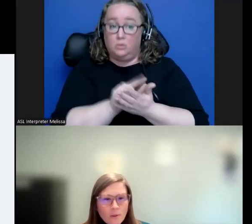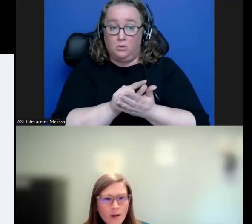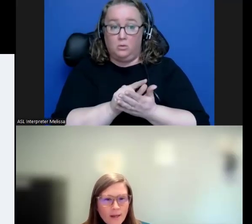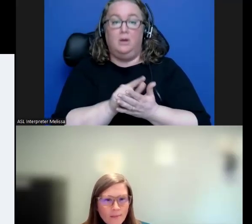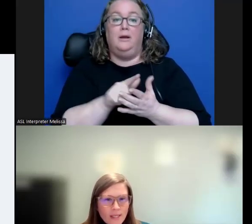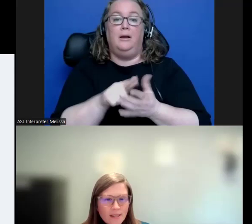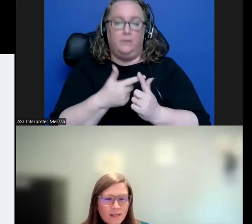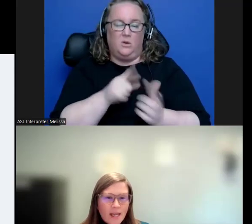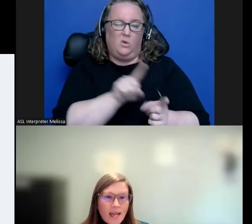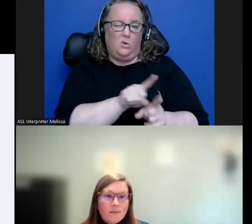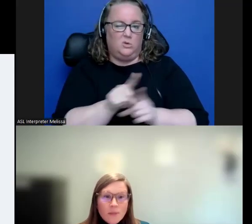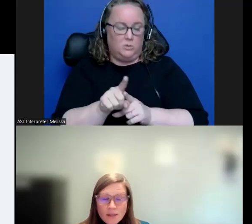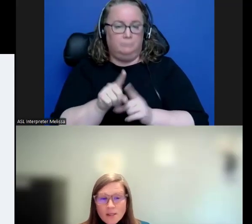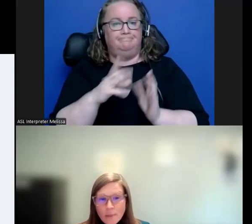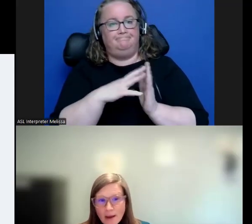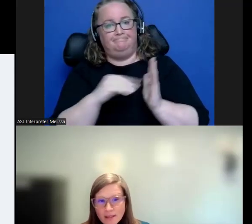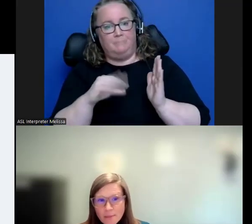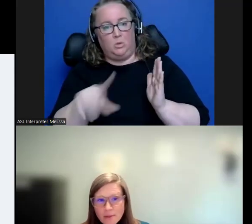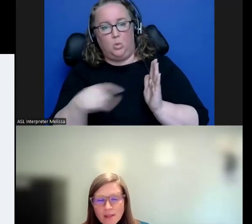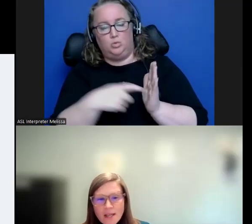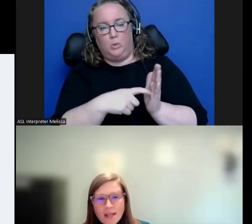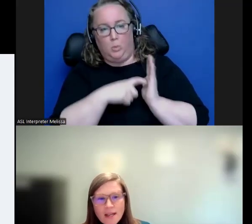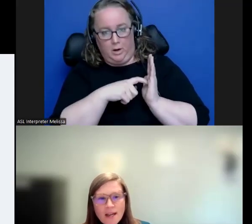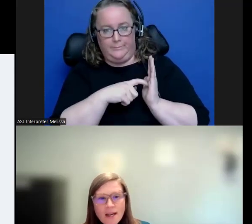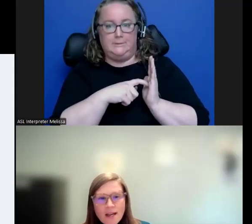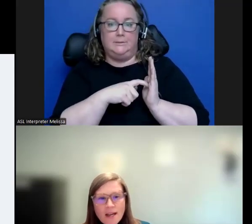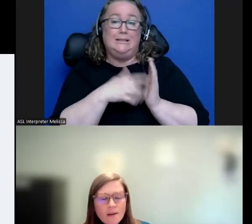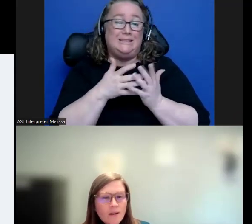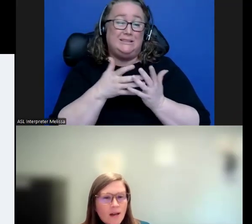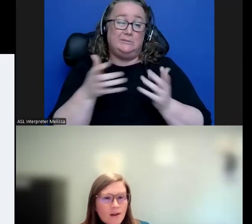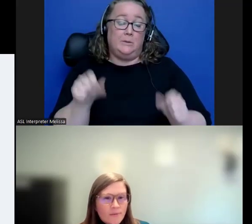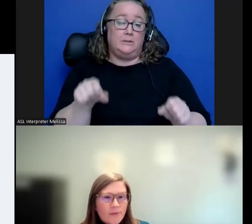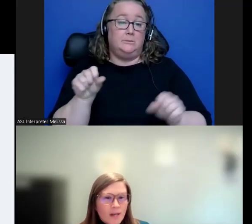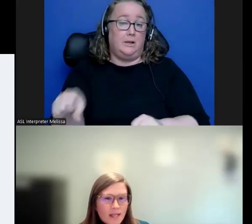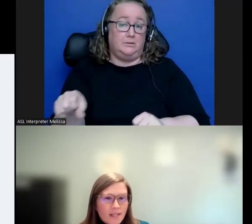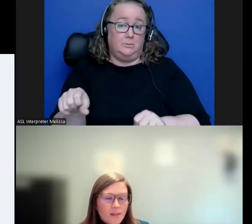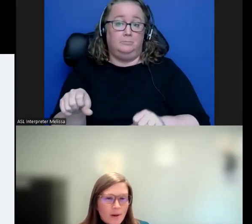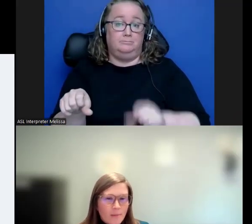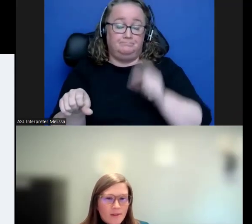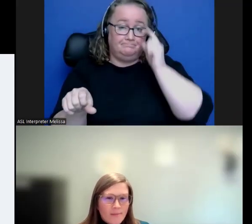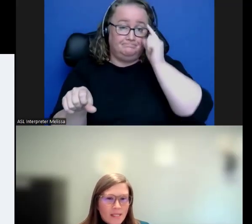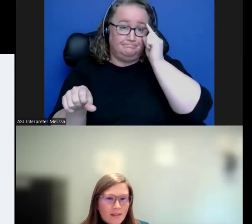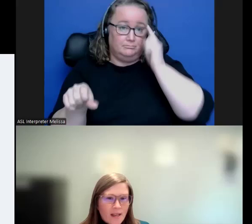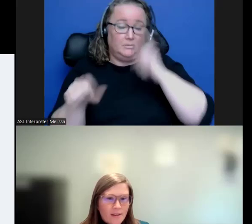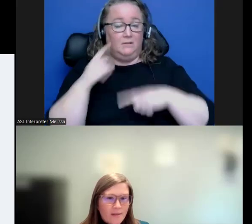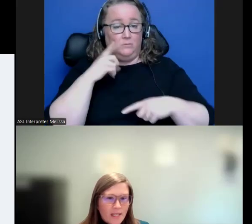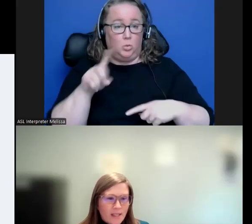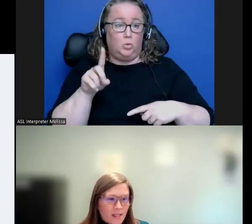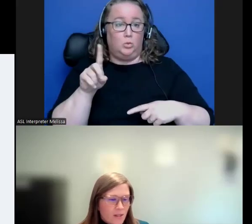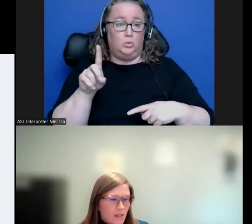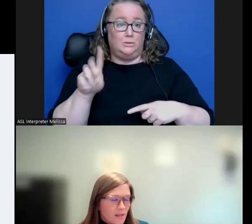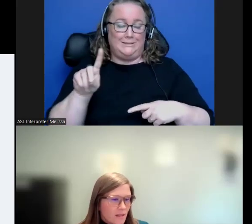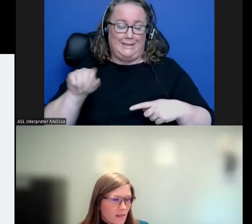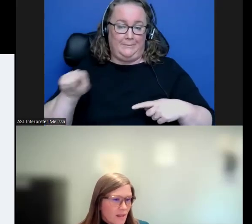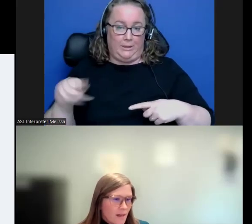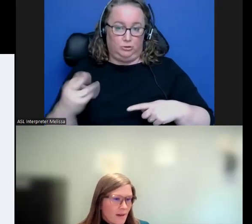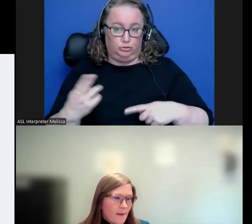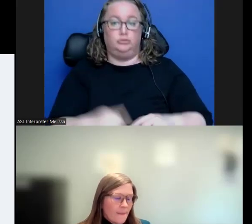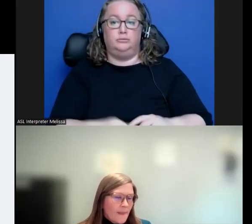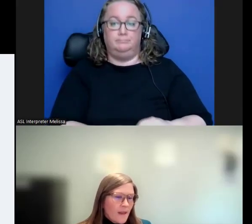the requirements as much as possible of Department of Mental Health